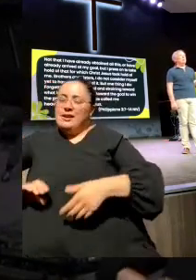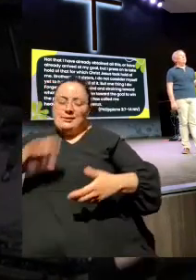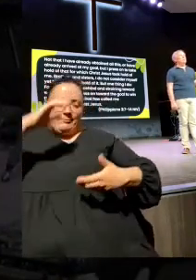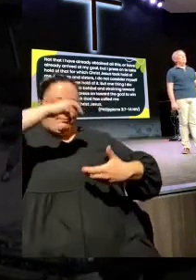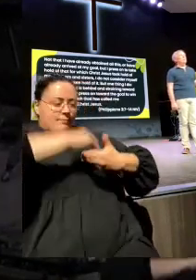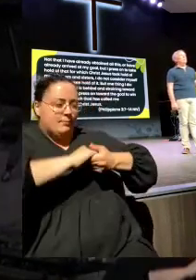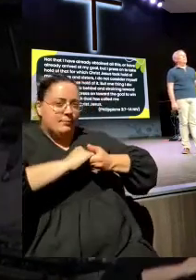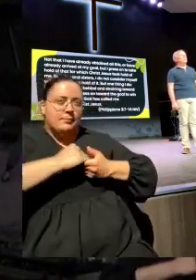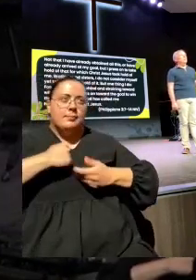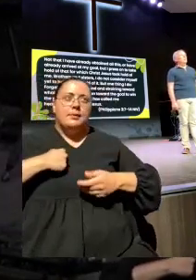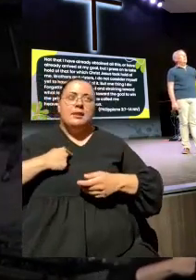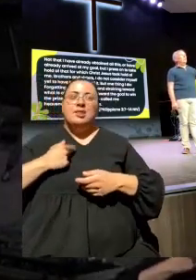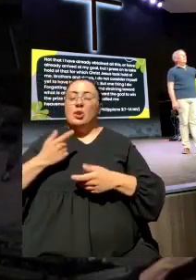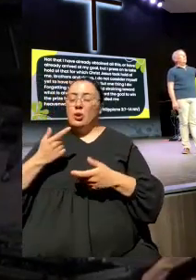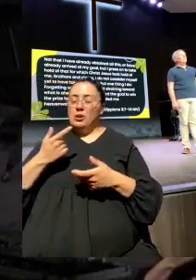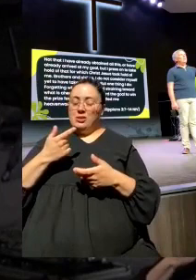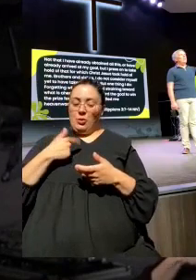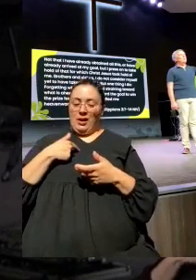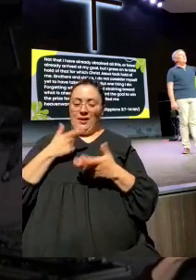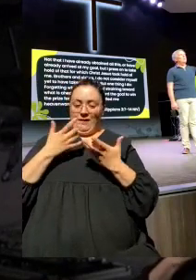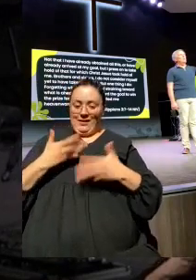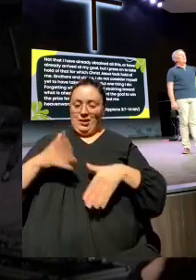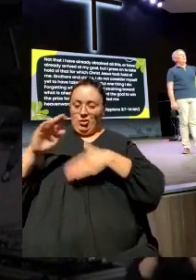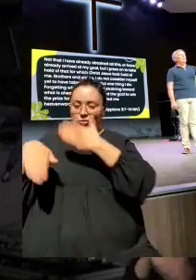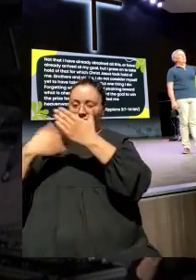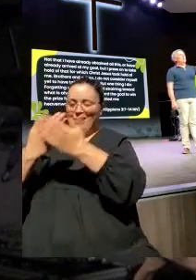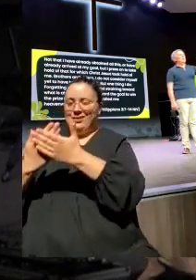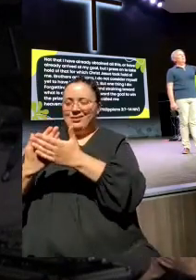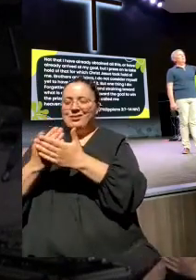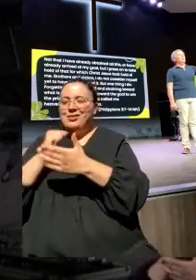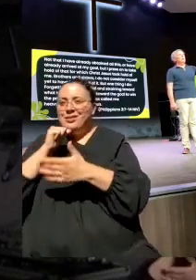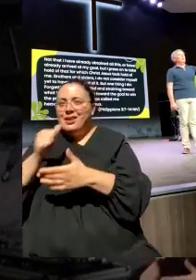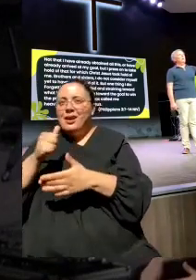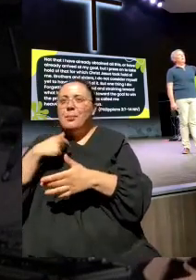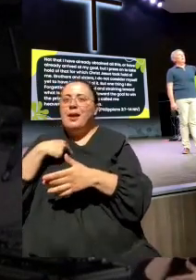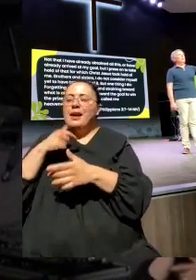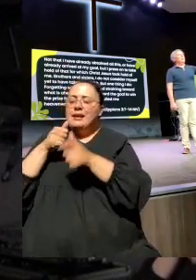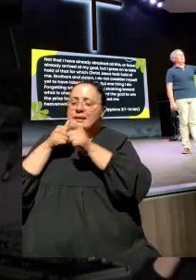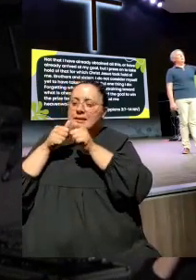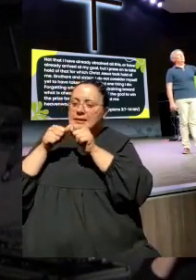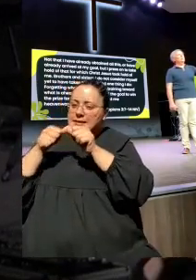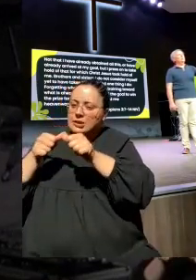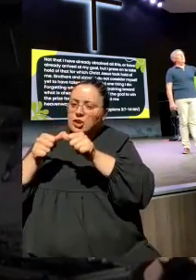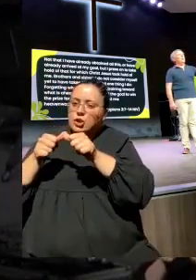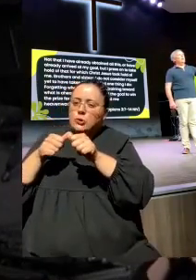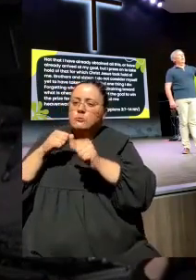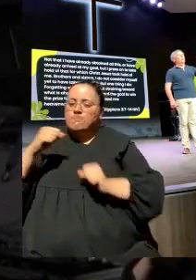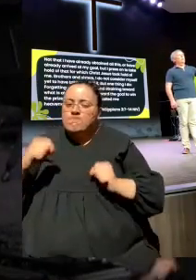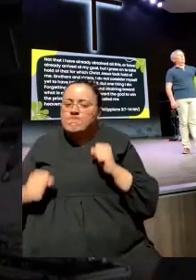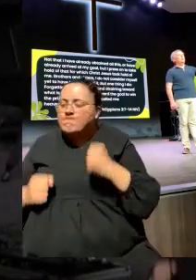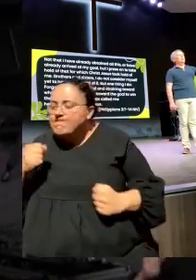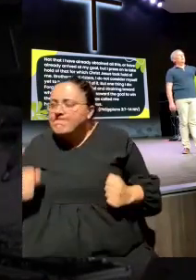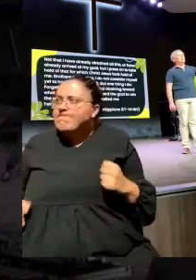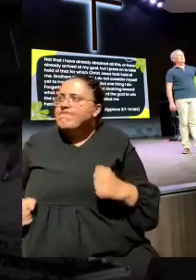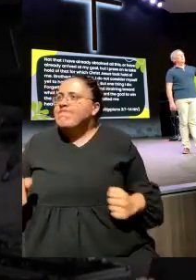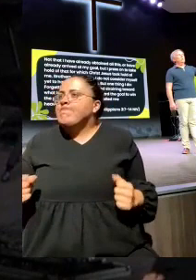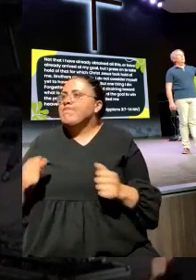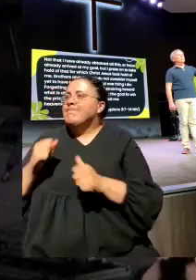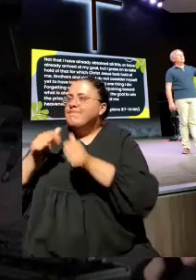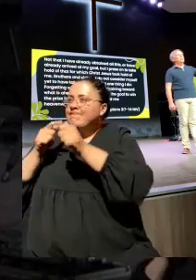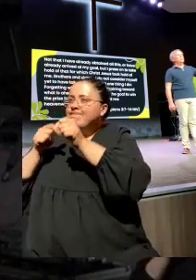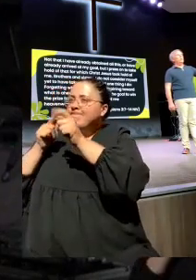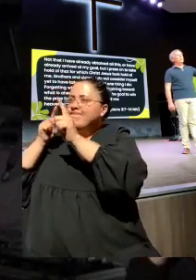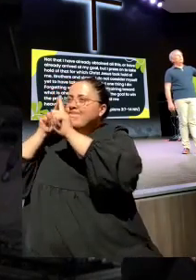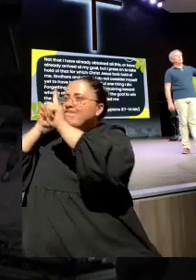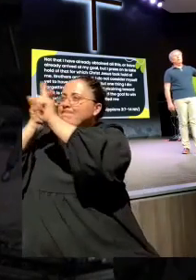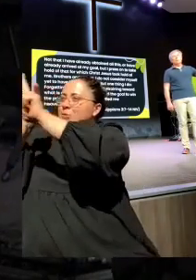yet to have taken hold of it, but one thing I do, forgetting what is behind and straining towards what is ahead, I press on toward the goal to